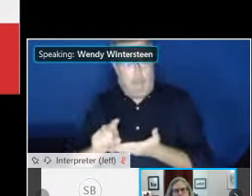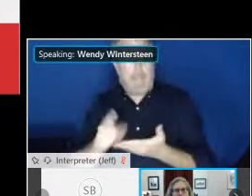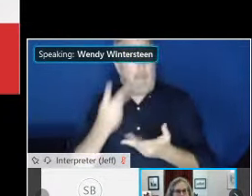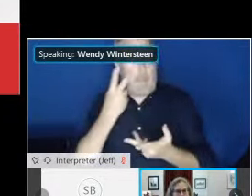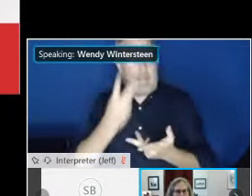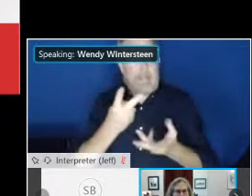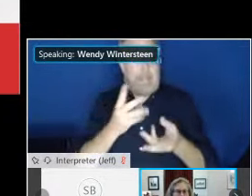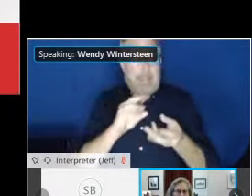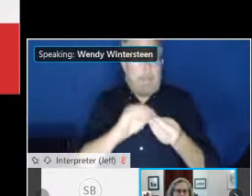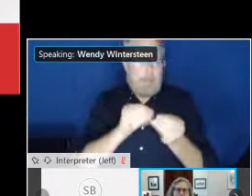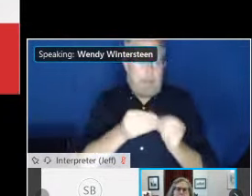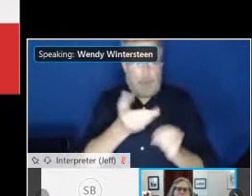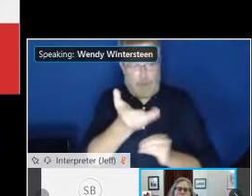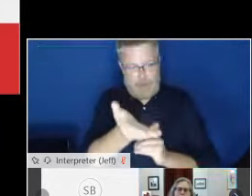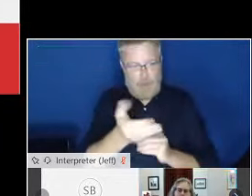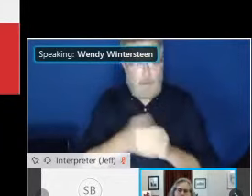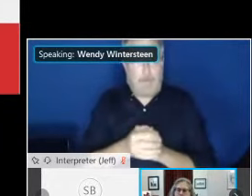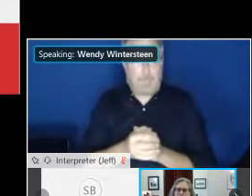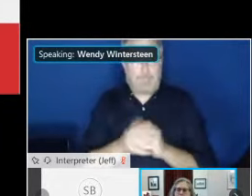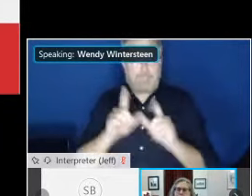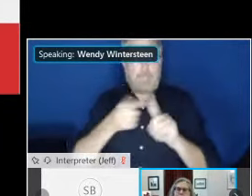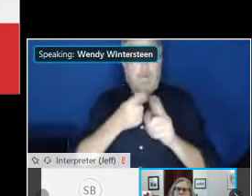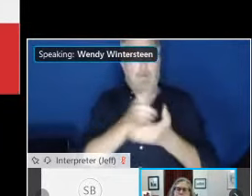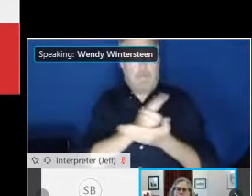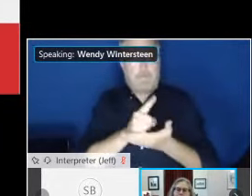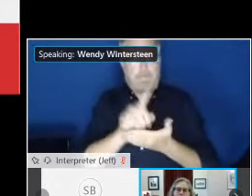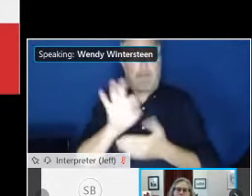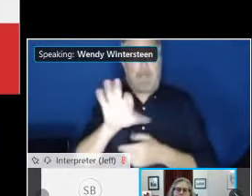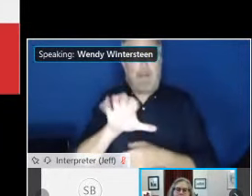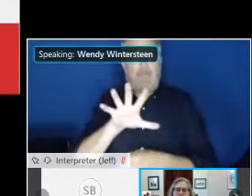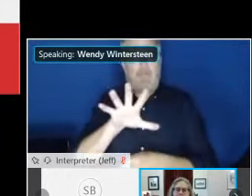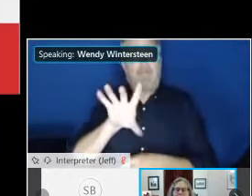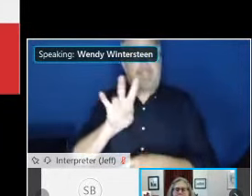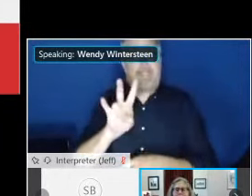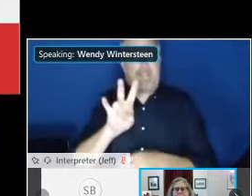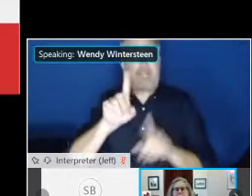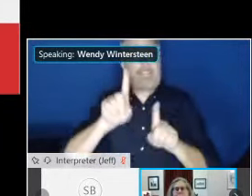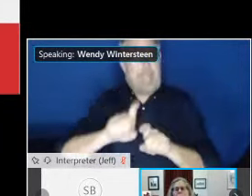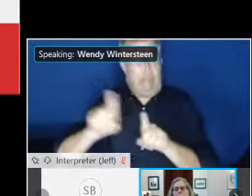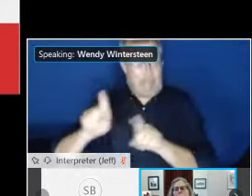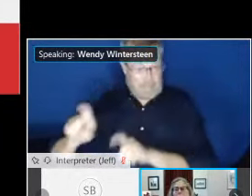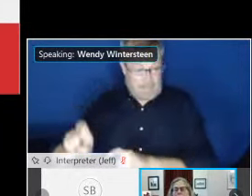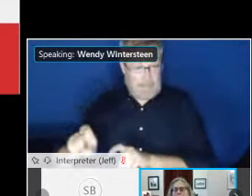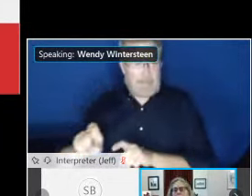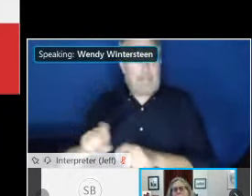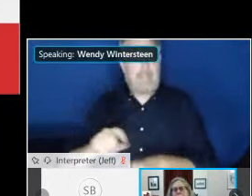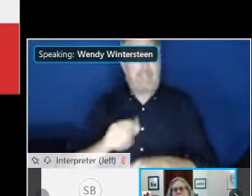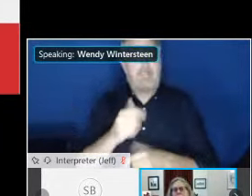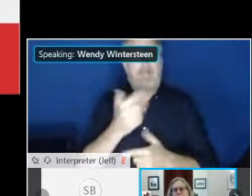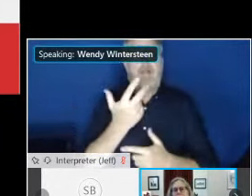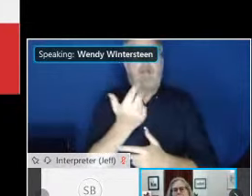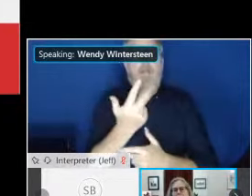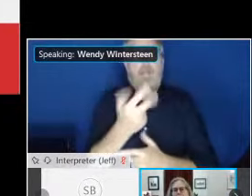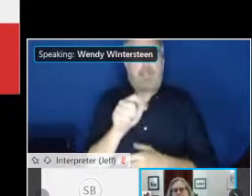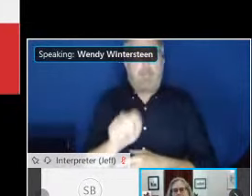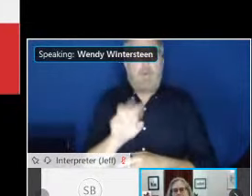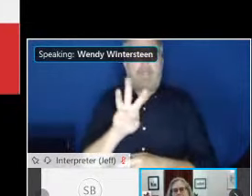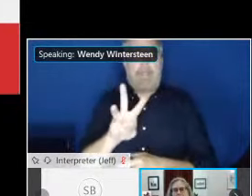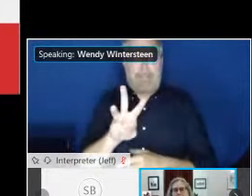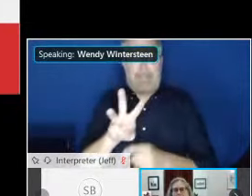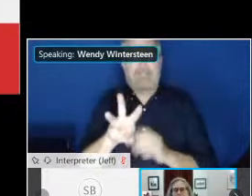see these results. The first week, 957 tests with a